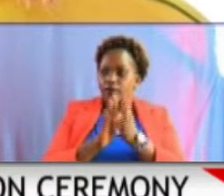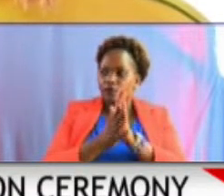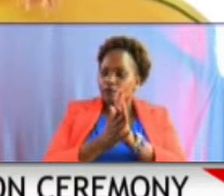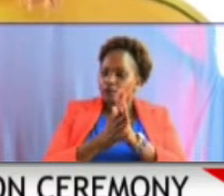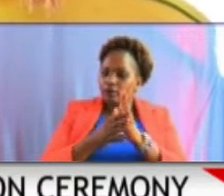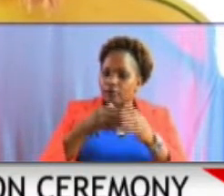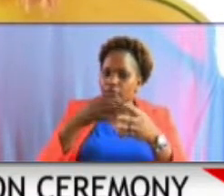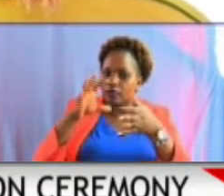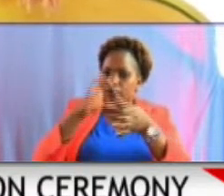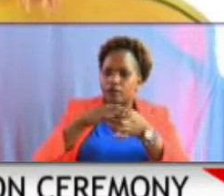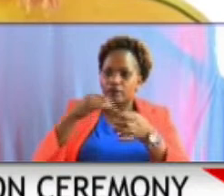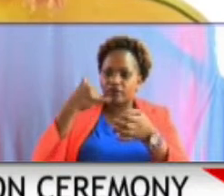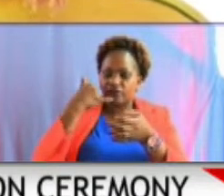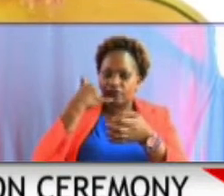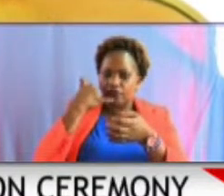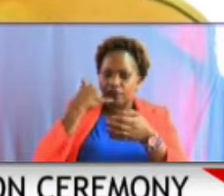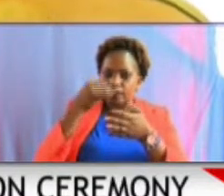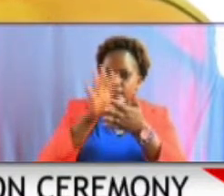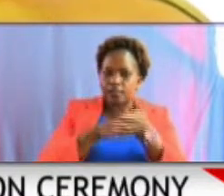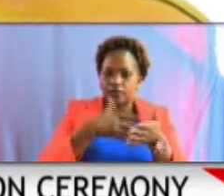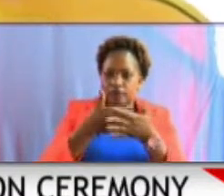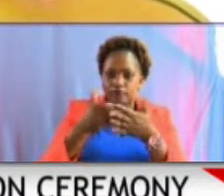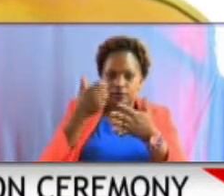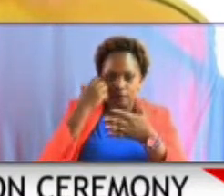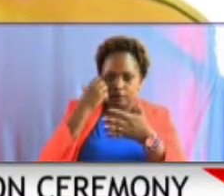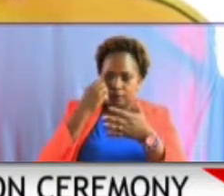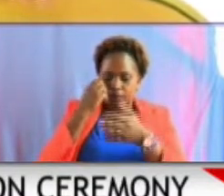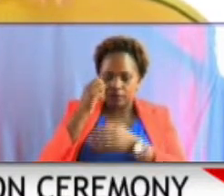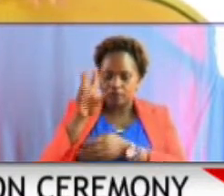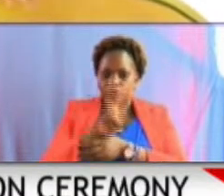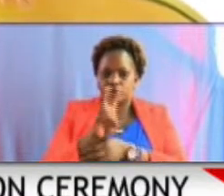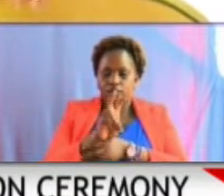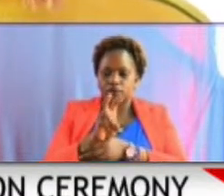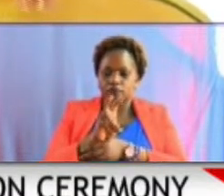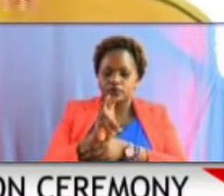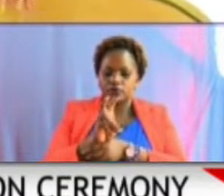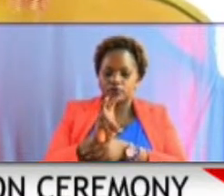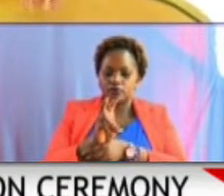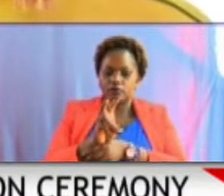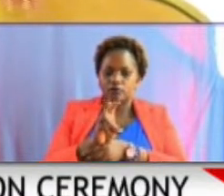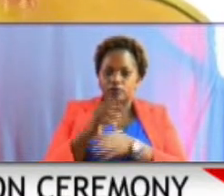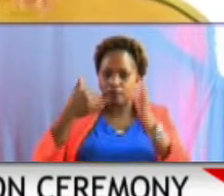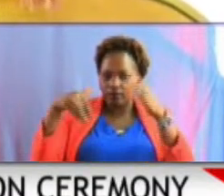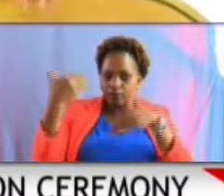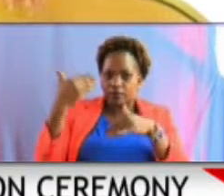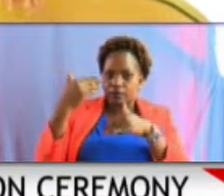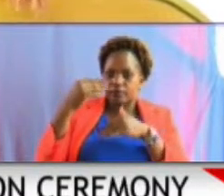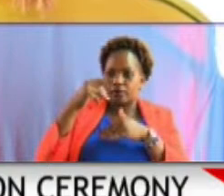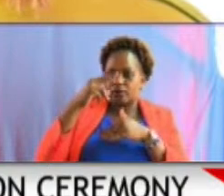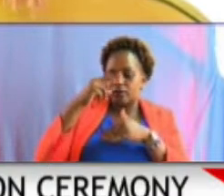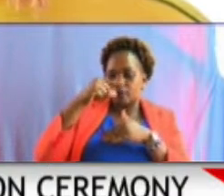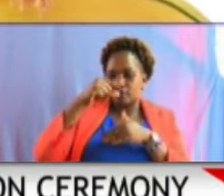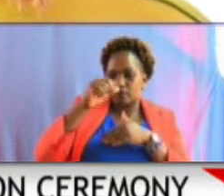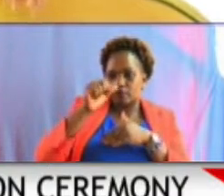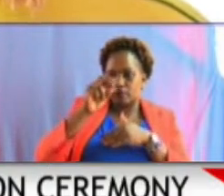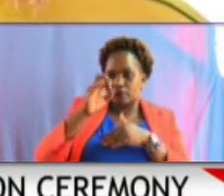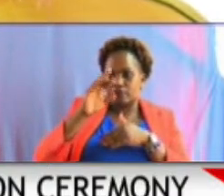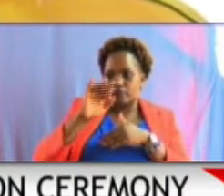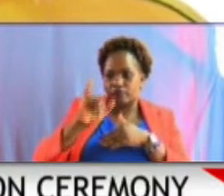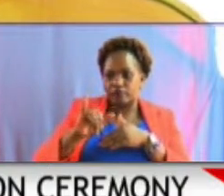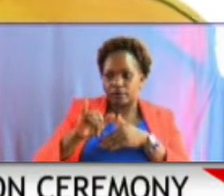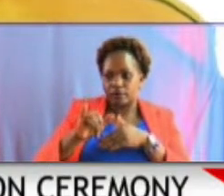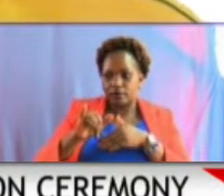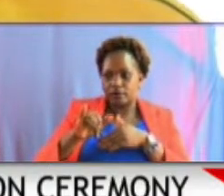Attacks in Mobile Ad Hoc Networks. Supervisors: number 1, Professor Geoffrey Moshiri; number 2,